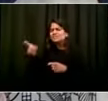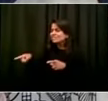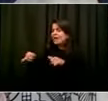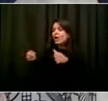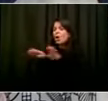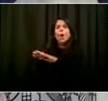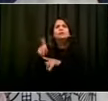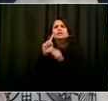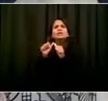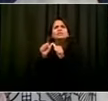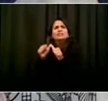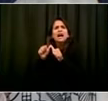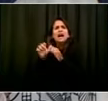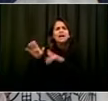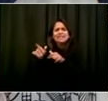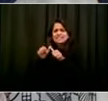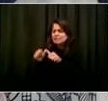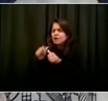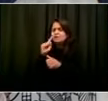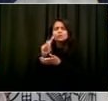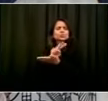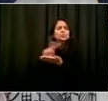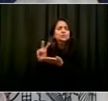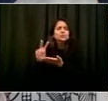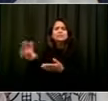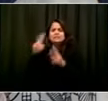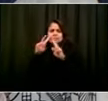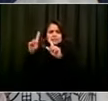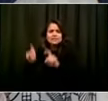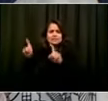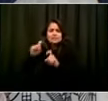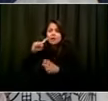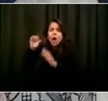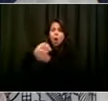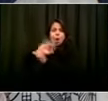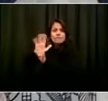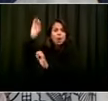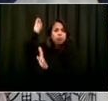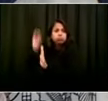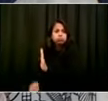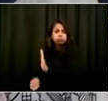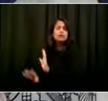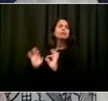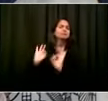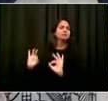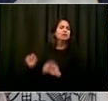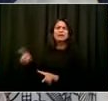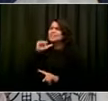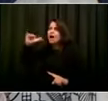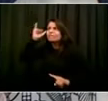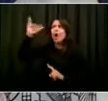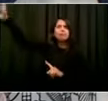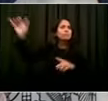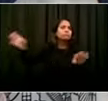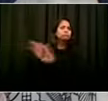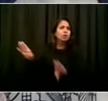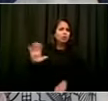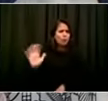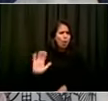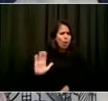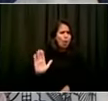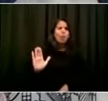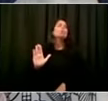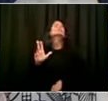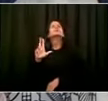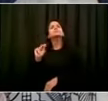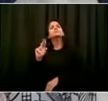that's the state's ultimate decision. But unless they come back with a specific modification, we're preparing to act as early as Wednesday morning.